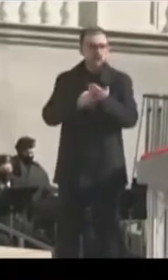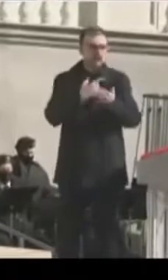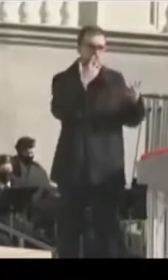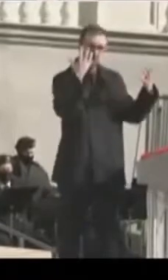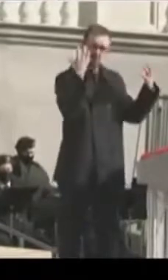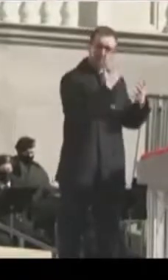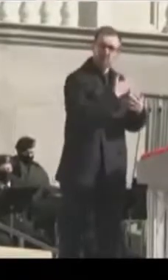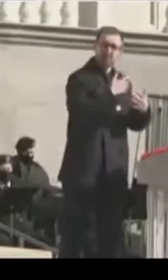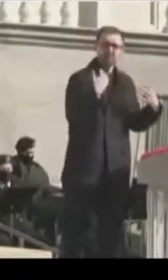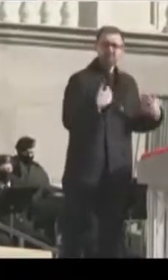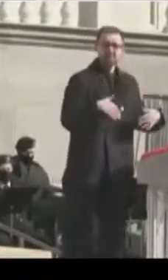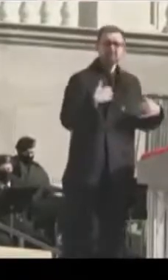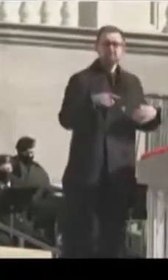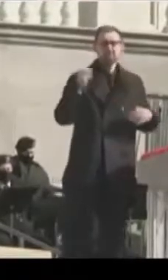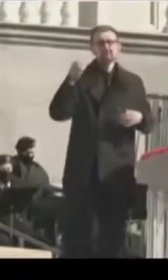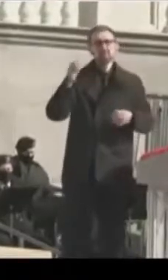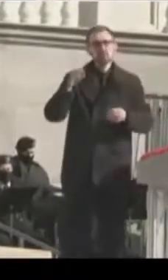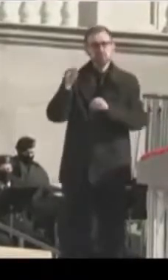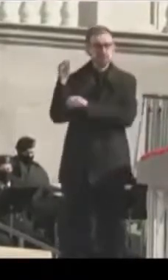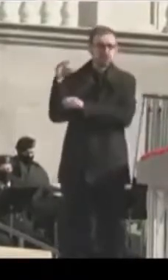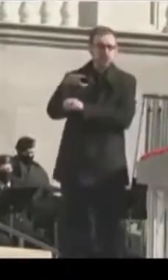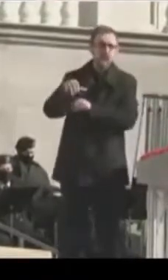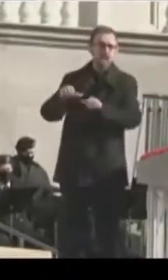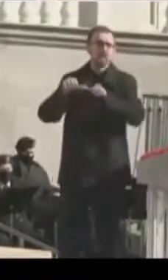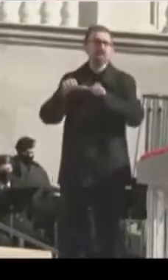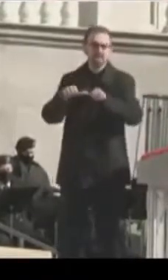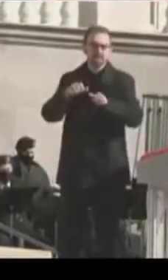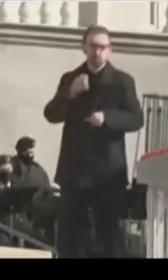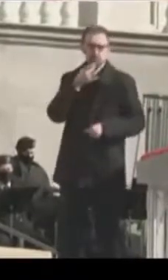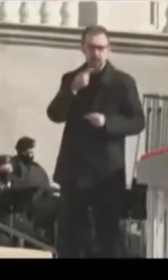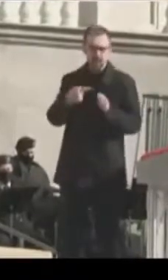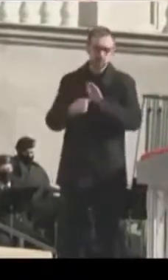Missouri shines on.